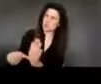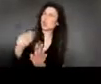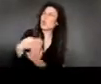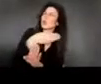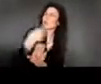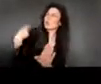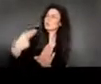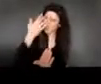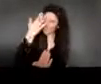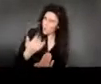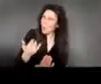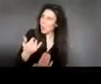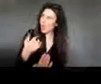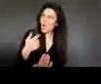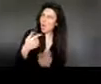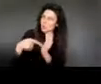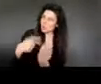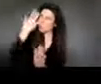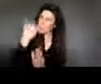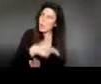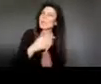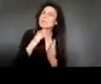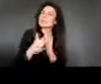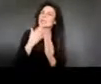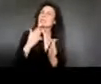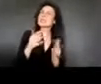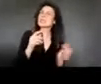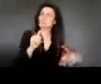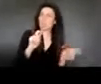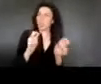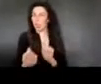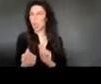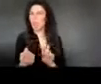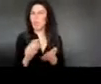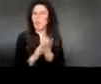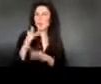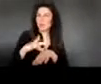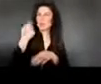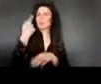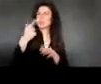how that city came to be, to understand systemic forces at play.